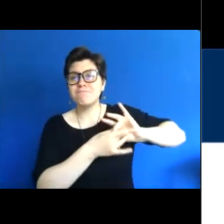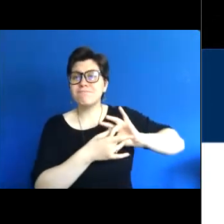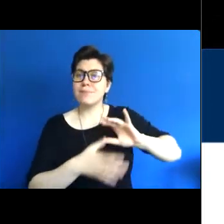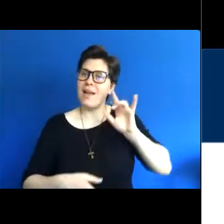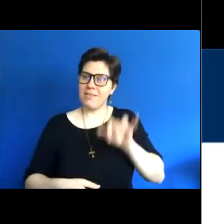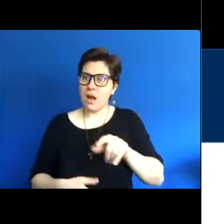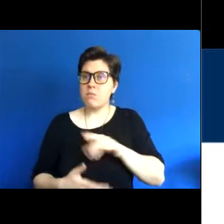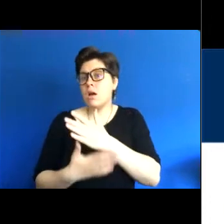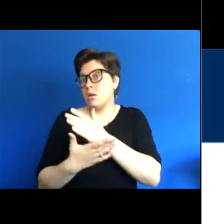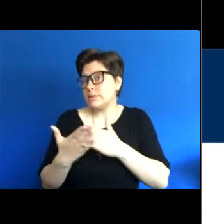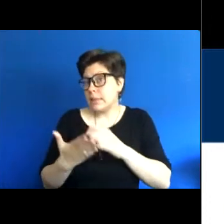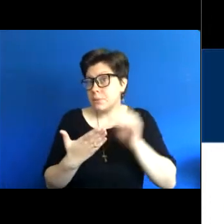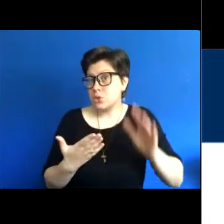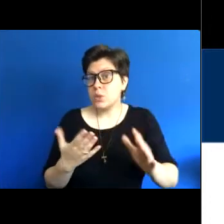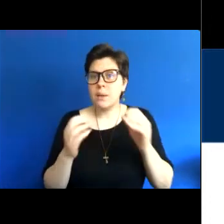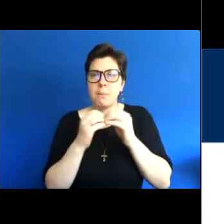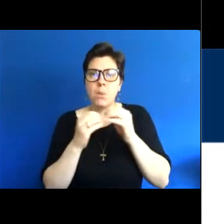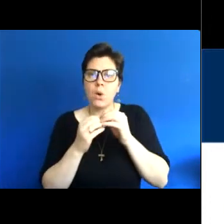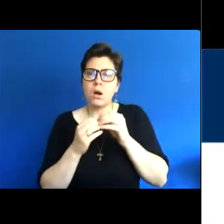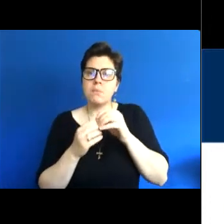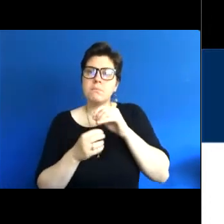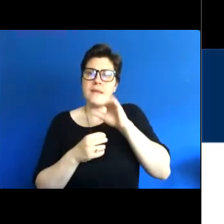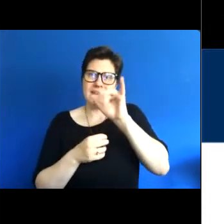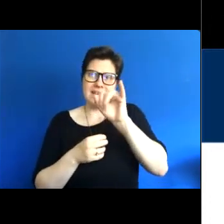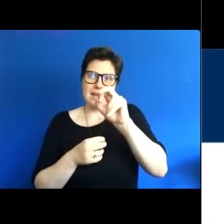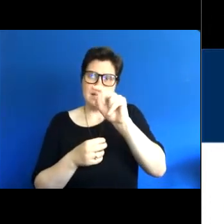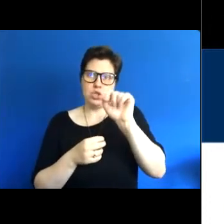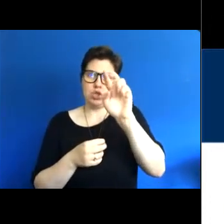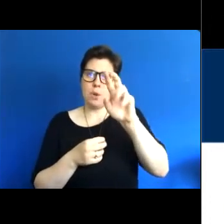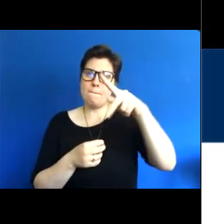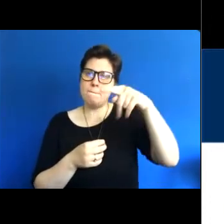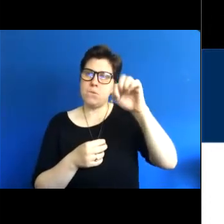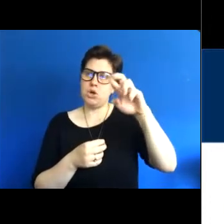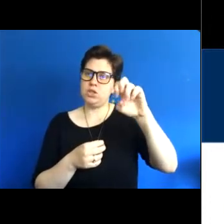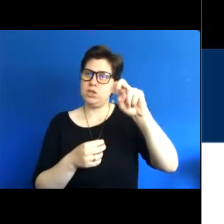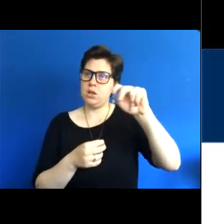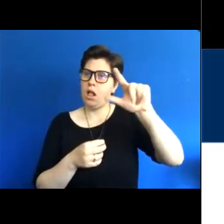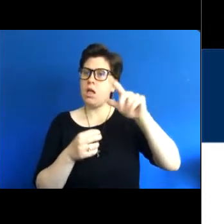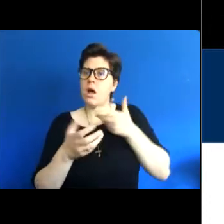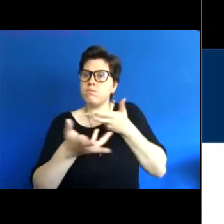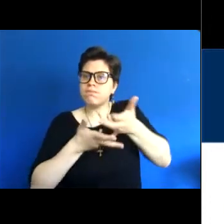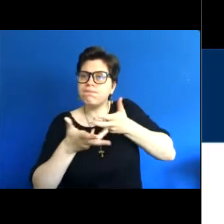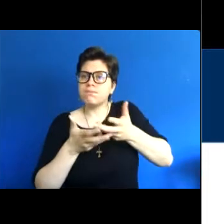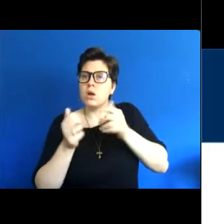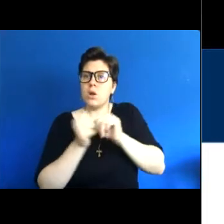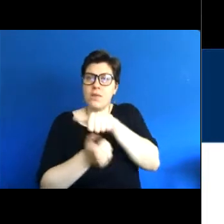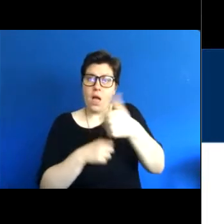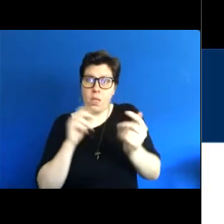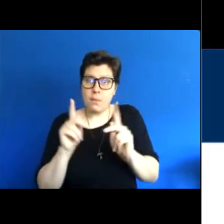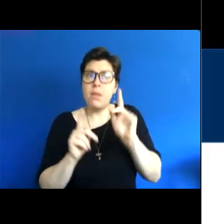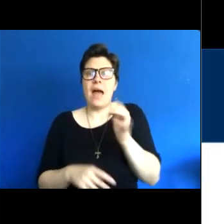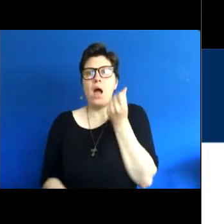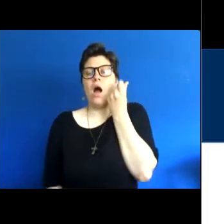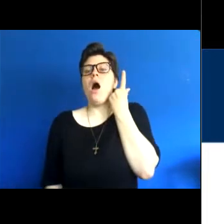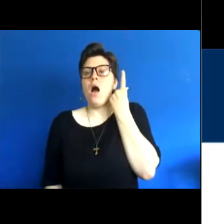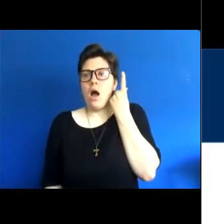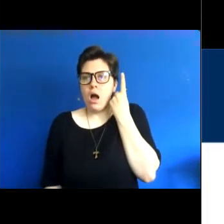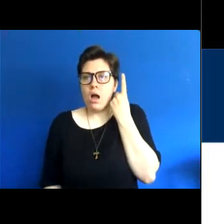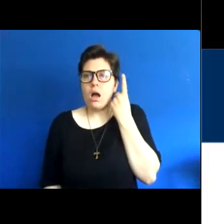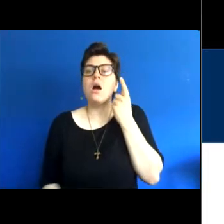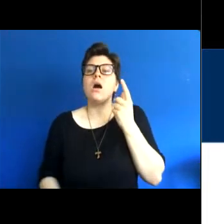of our students are more interpersonal. They learn best by having dialogue with other students, by really engaging in a